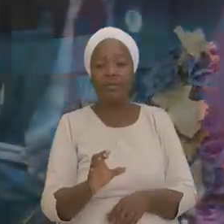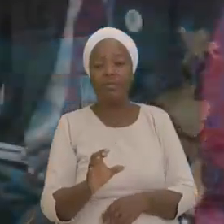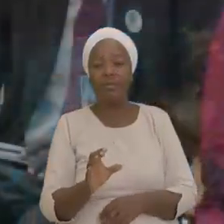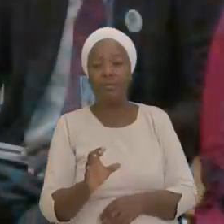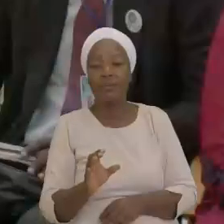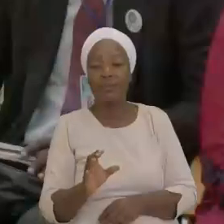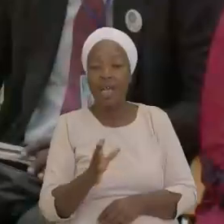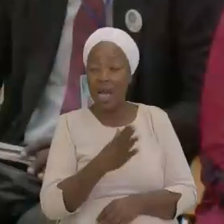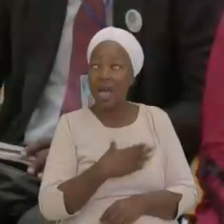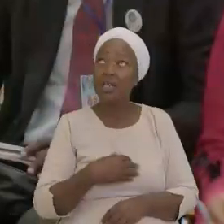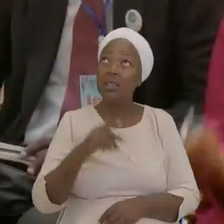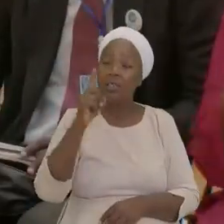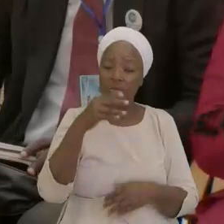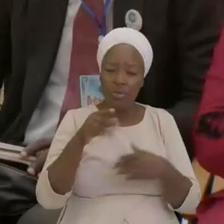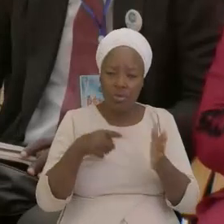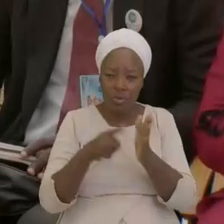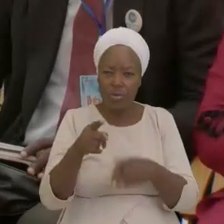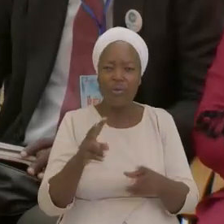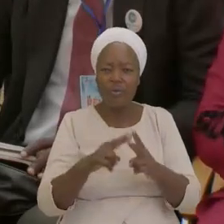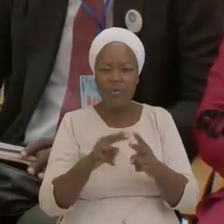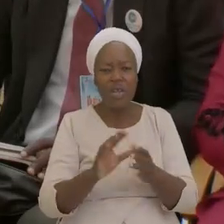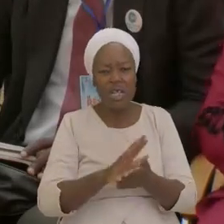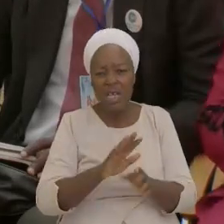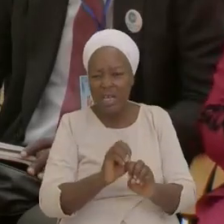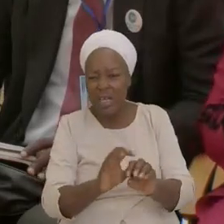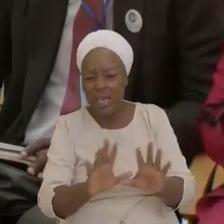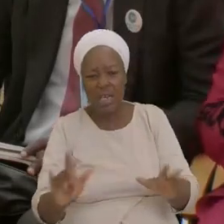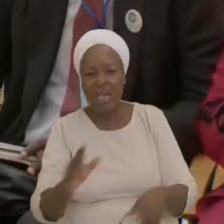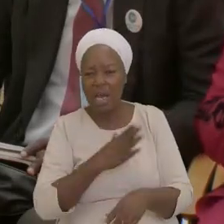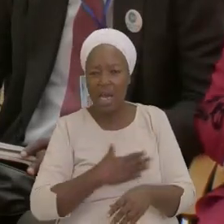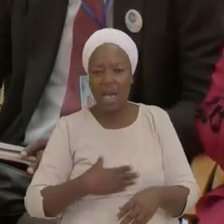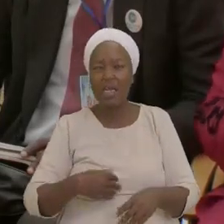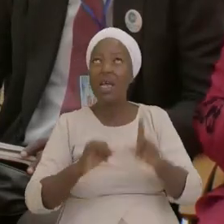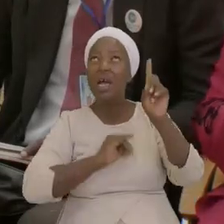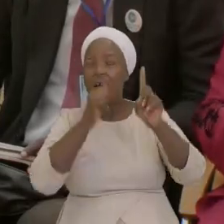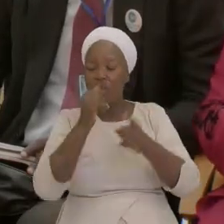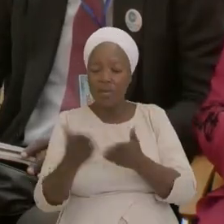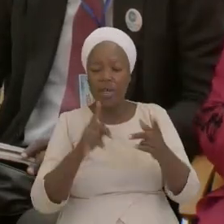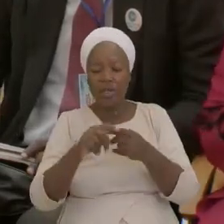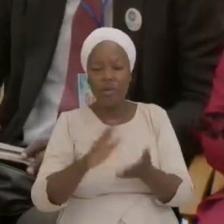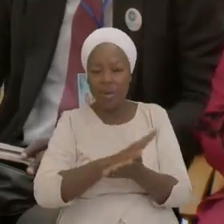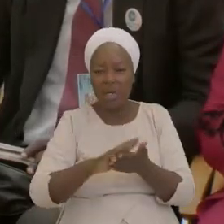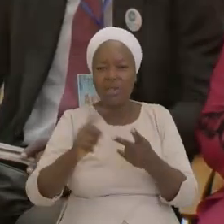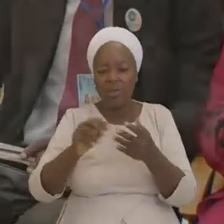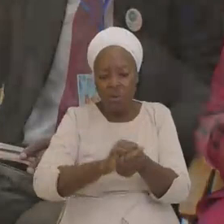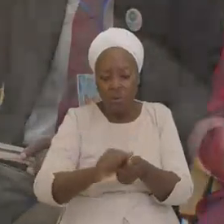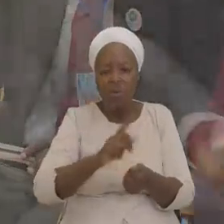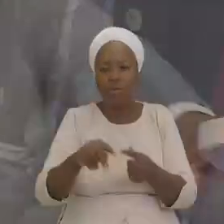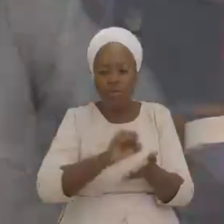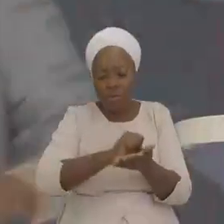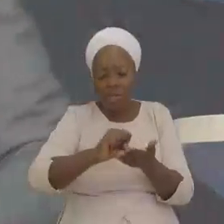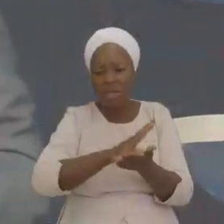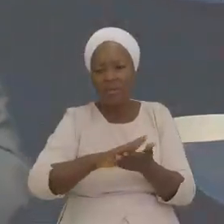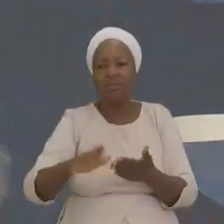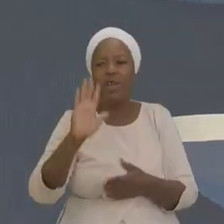and he shows you very clearly, I'm here to cleanse, to purge, to sanctify